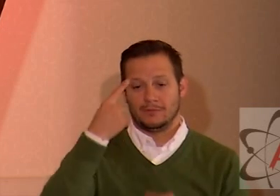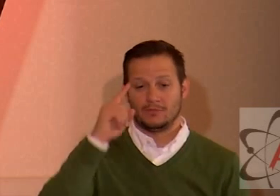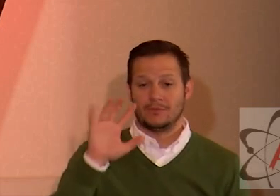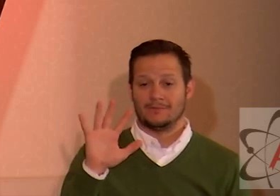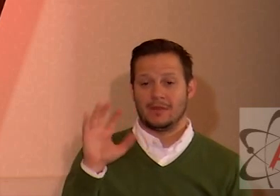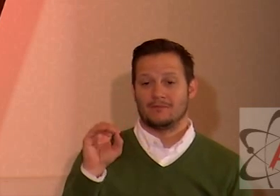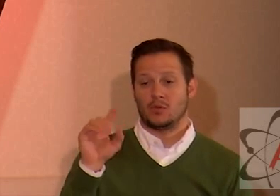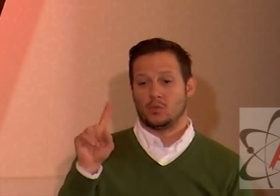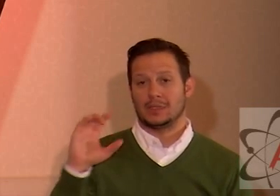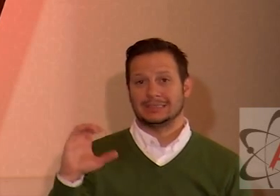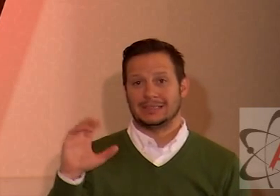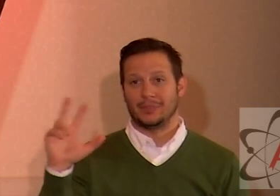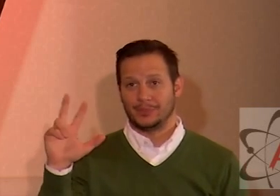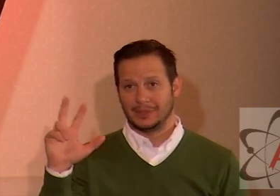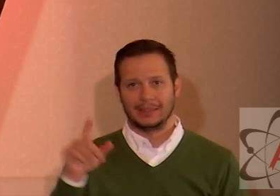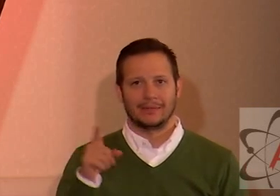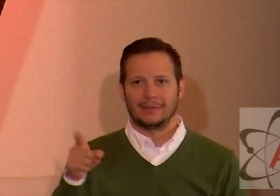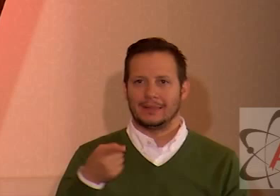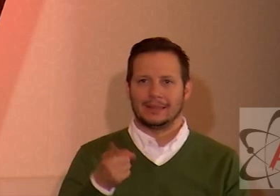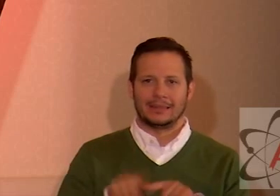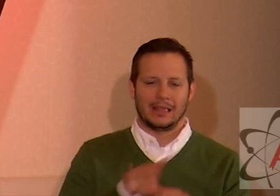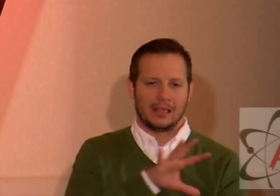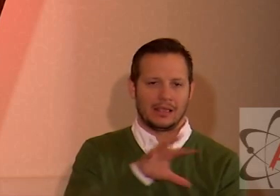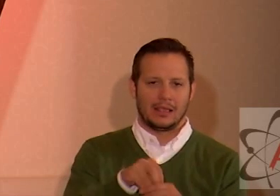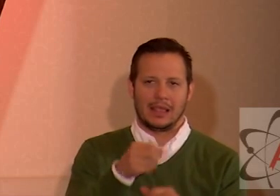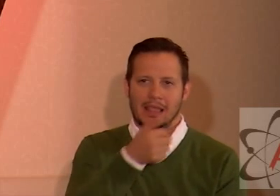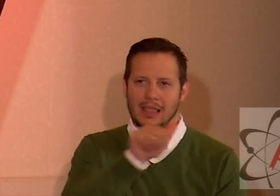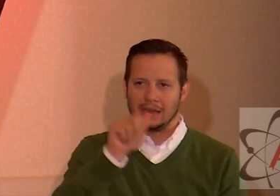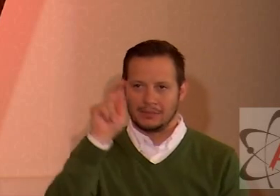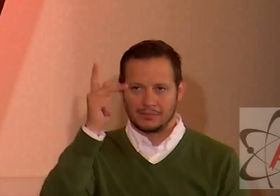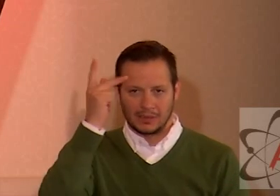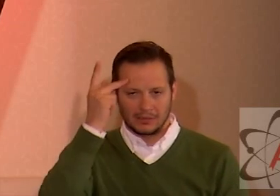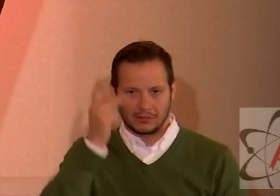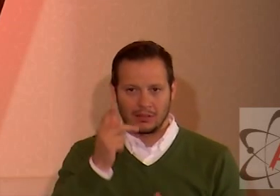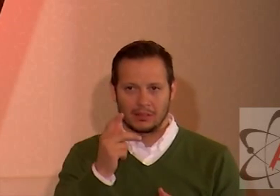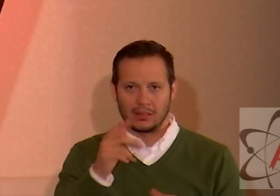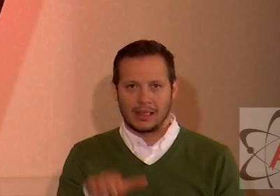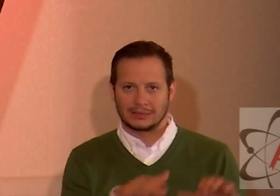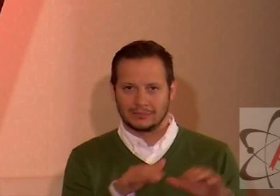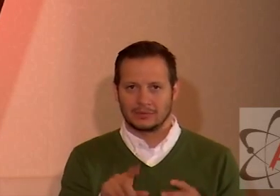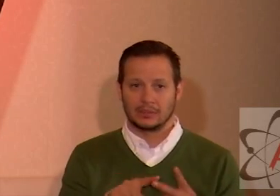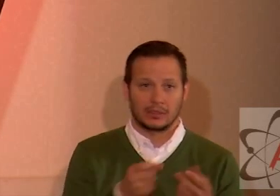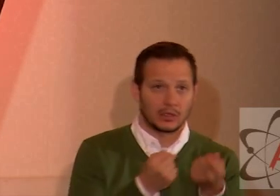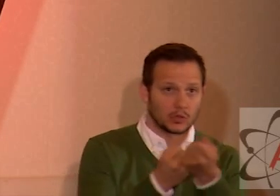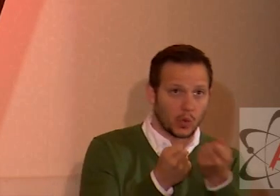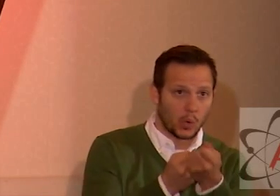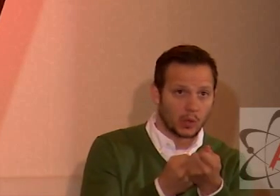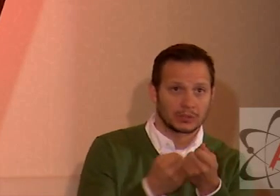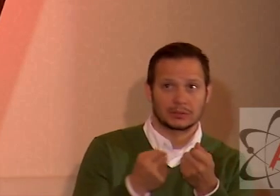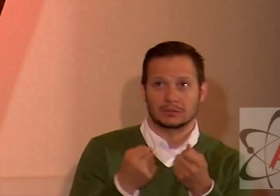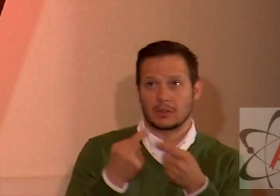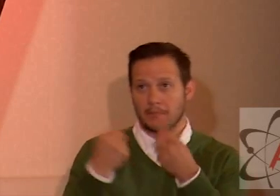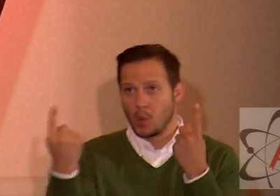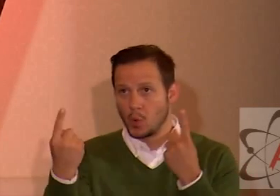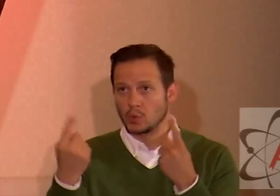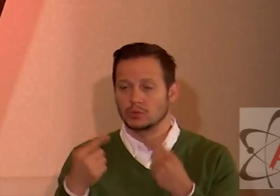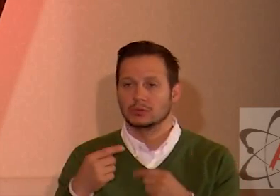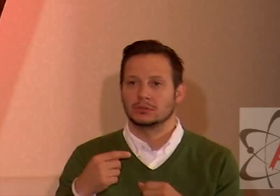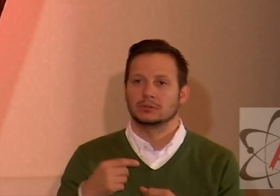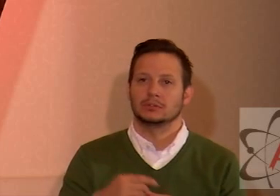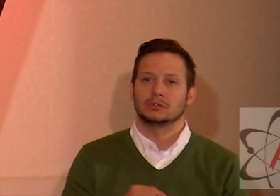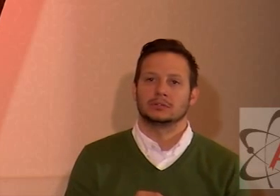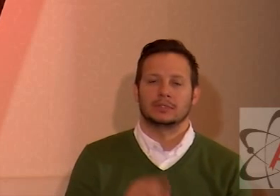501c3s, they cannot engage in partisan political activity. They cannot endorse or oppose candidates for public office. Never, not at